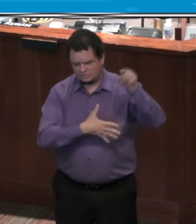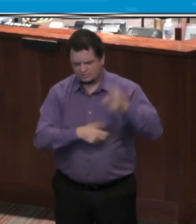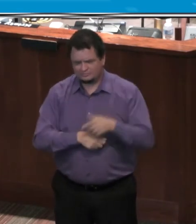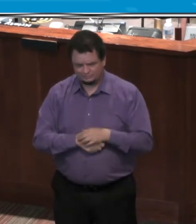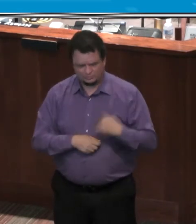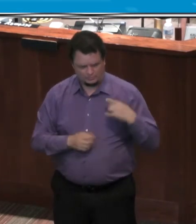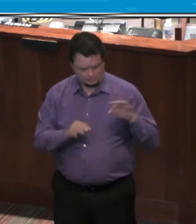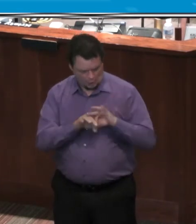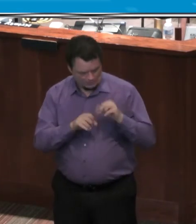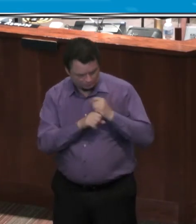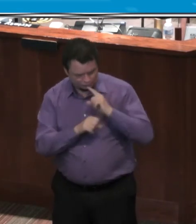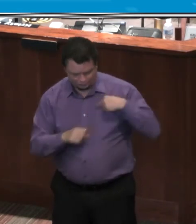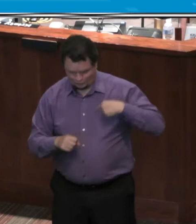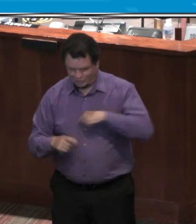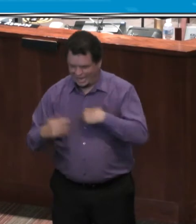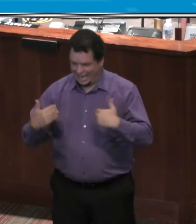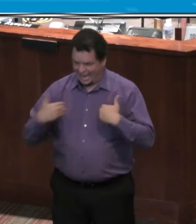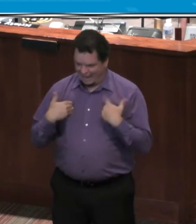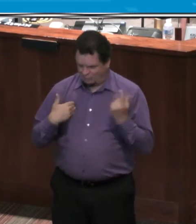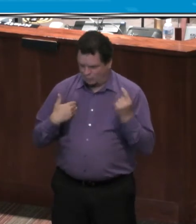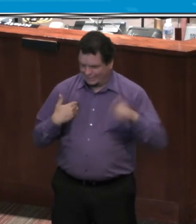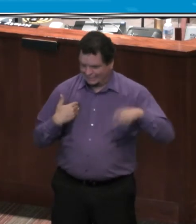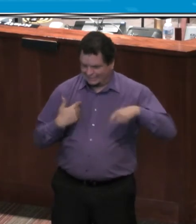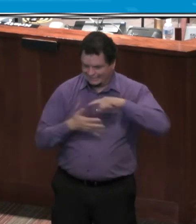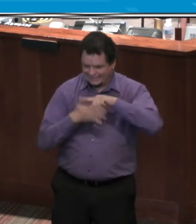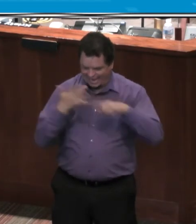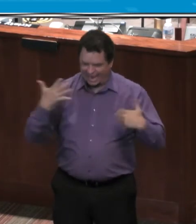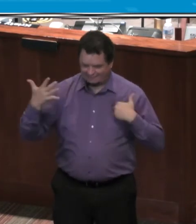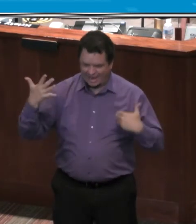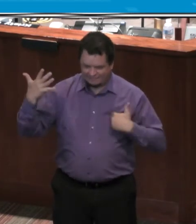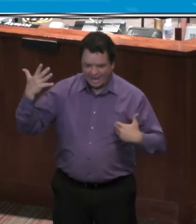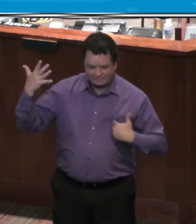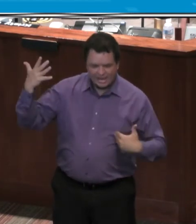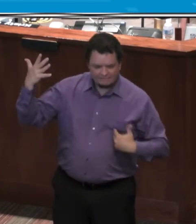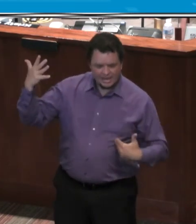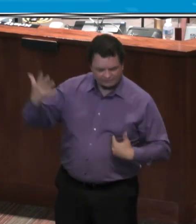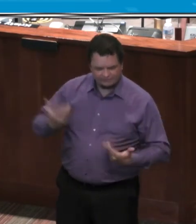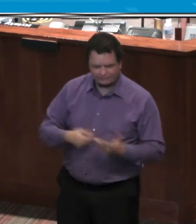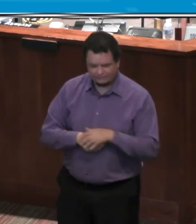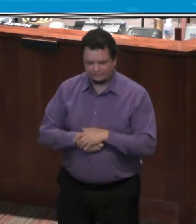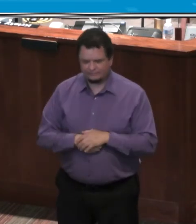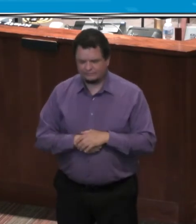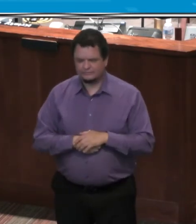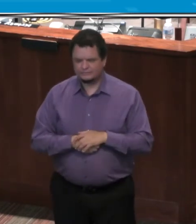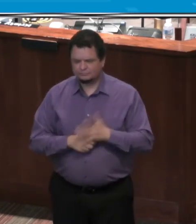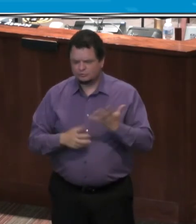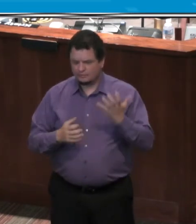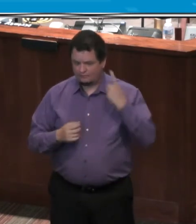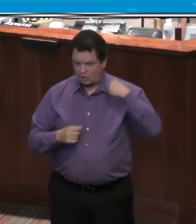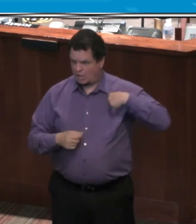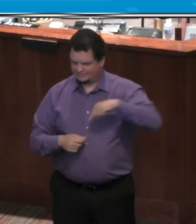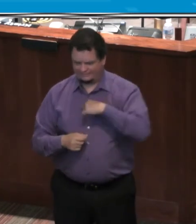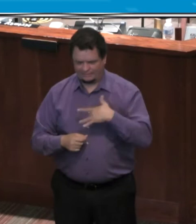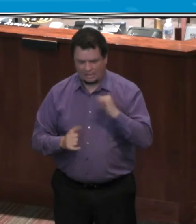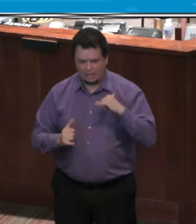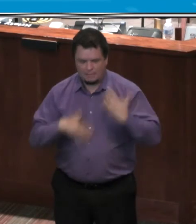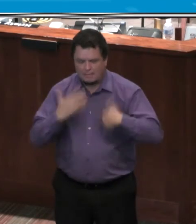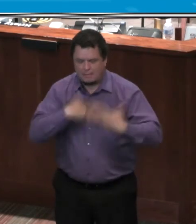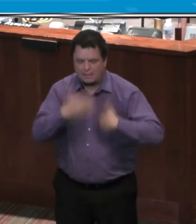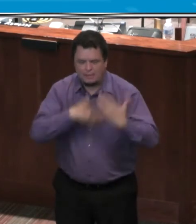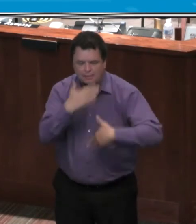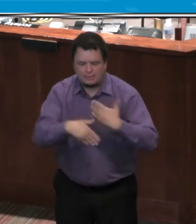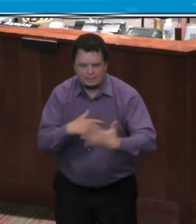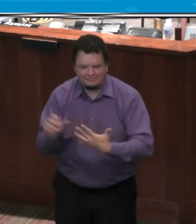from the public health front, incredibly fast-moving, and we've been trying to build, areas of public health